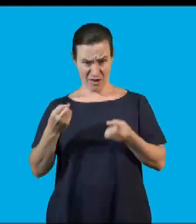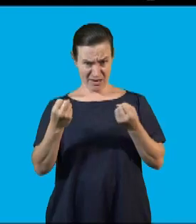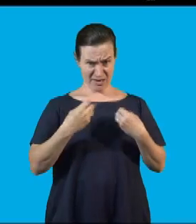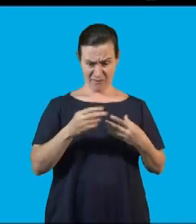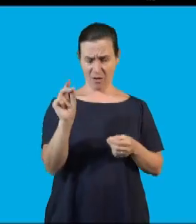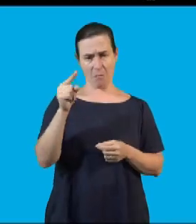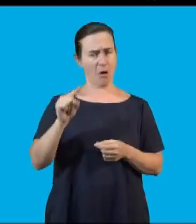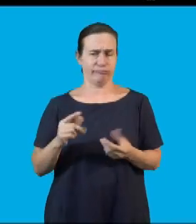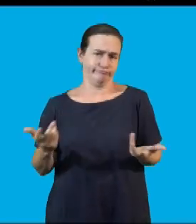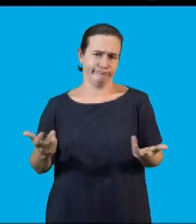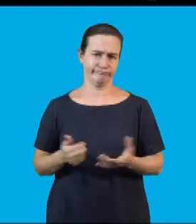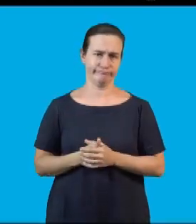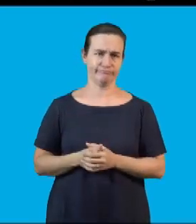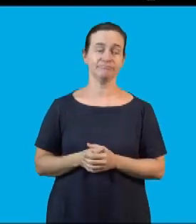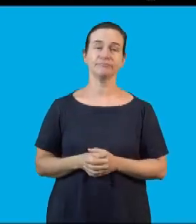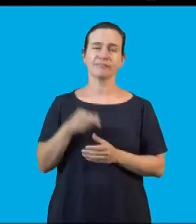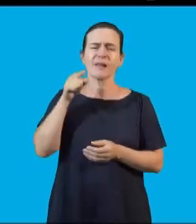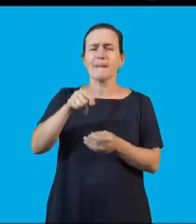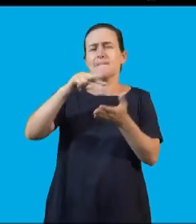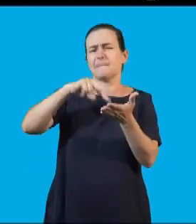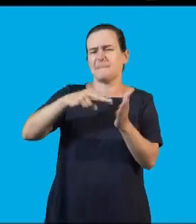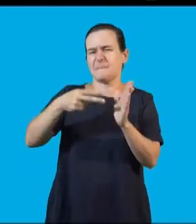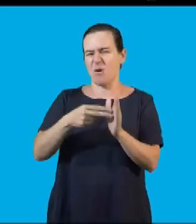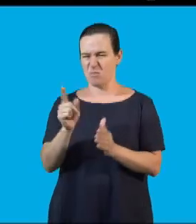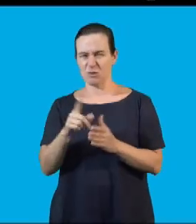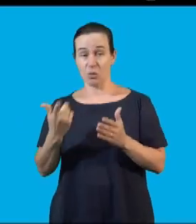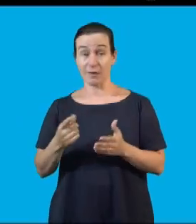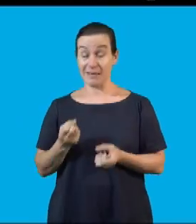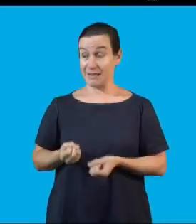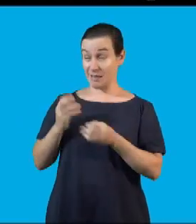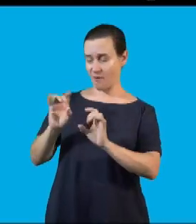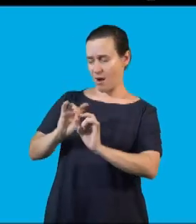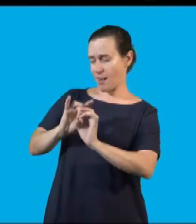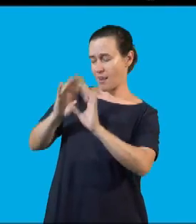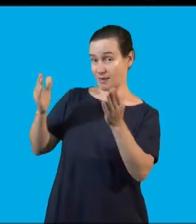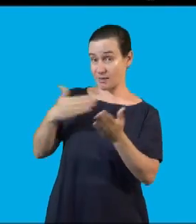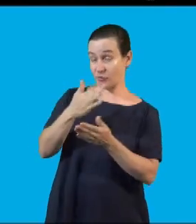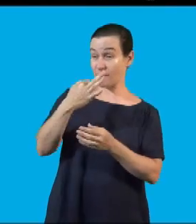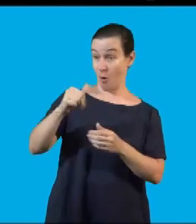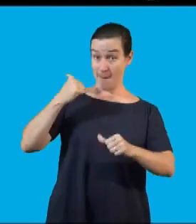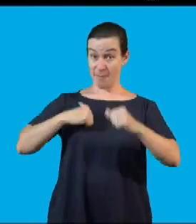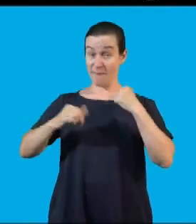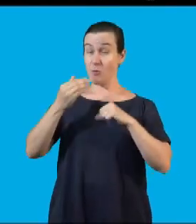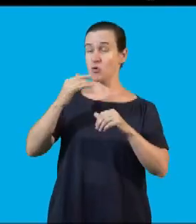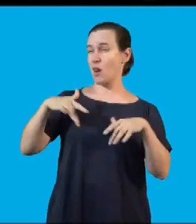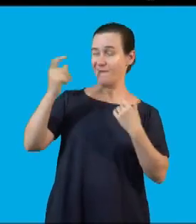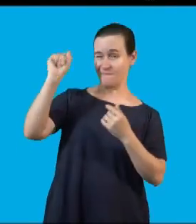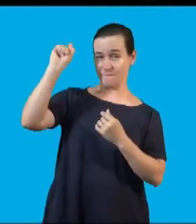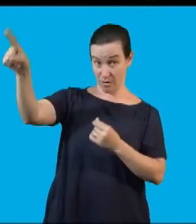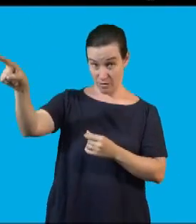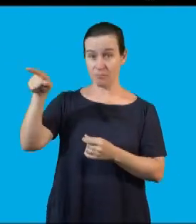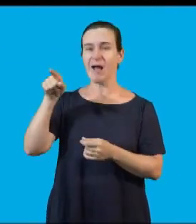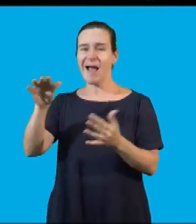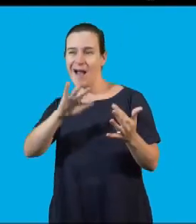this. The purpose of directions would be to provide clear directions for out-of-town performance